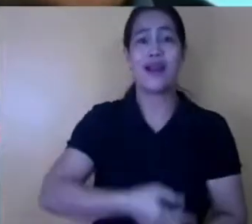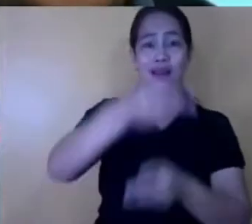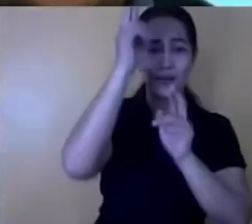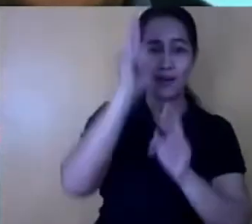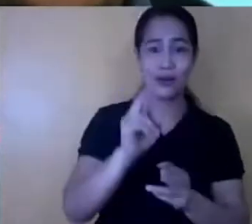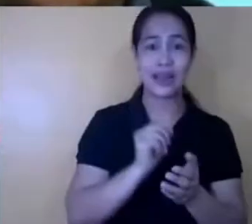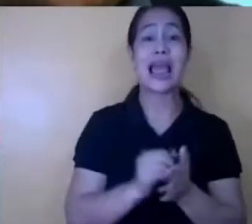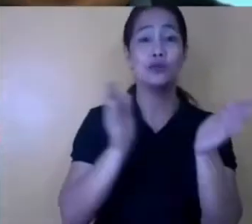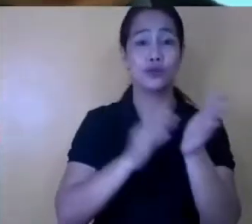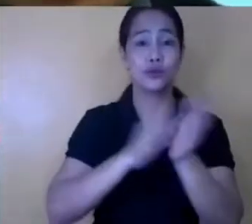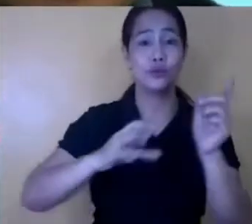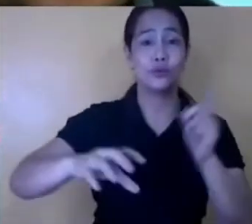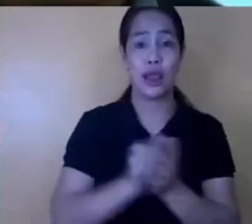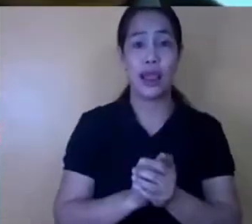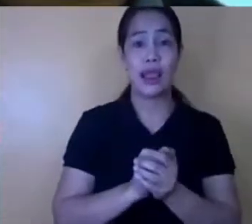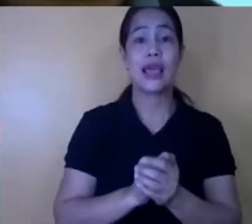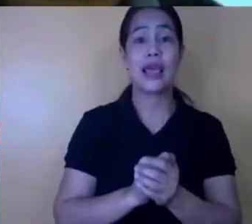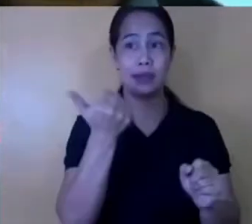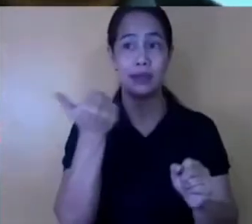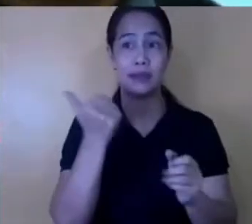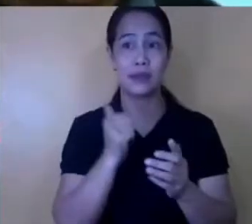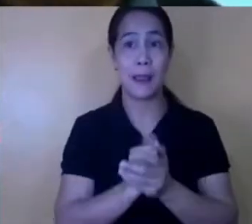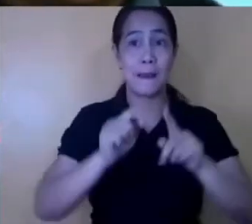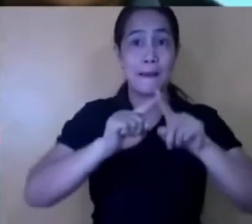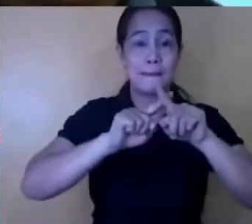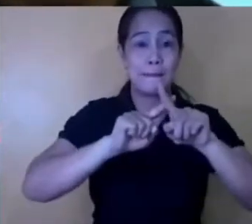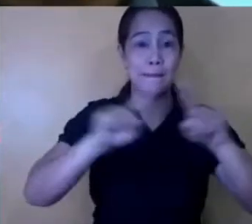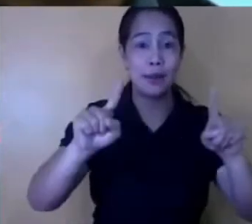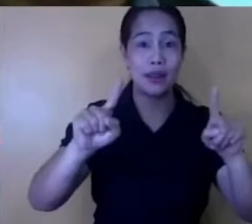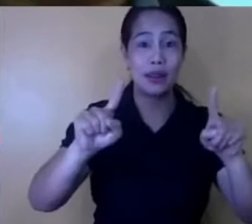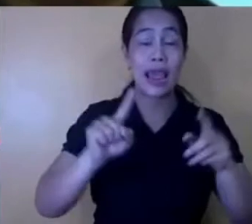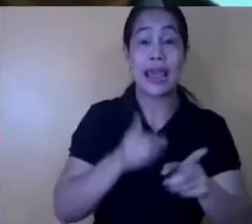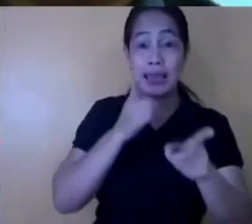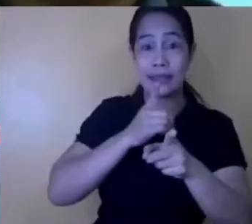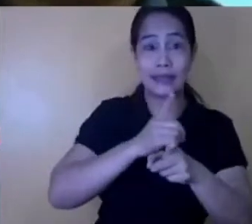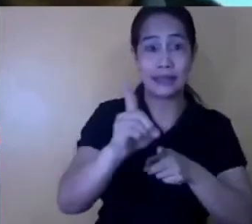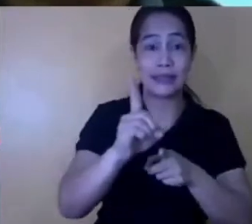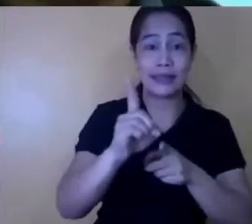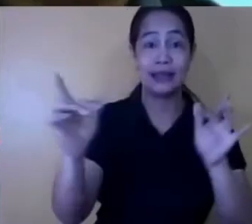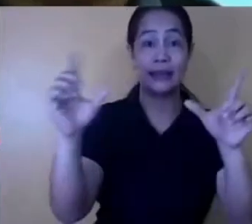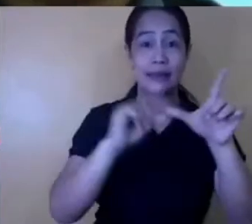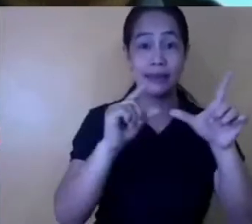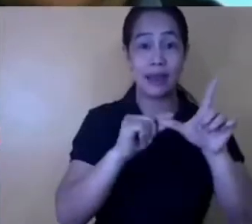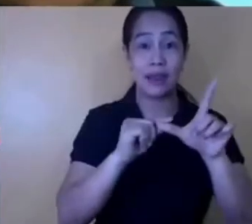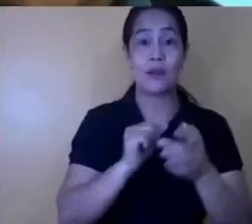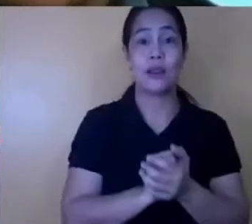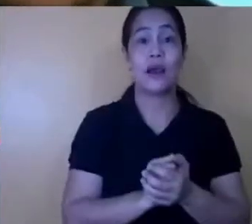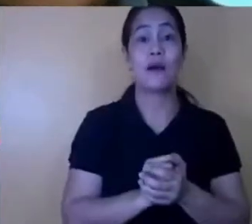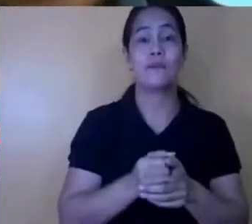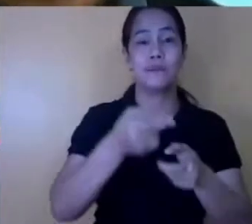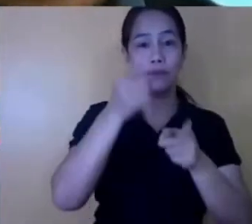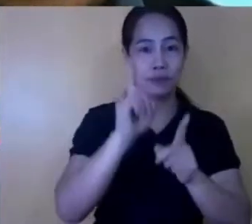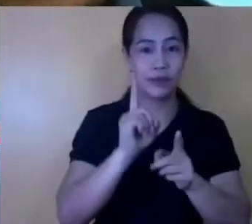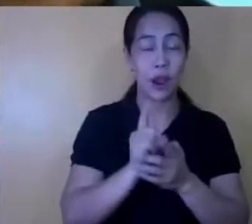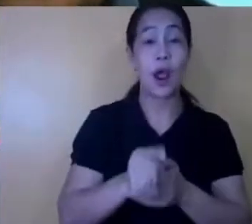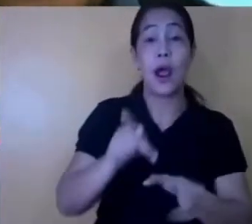one's qualities, or could be others, but it indirectly links to the upholding of the dignity of teaching as a profession.